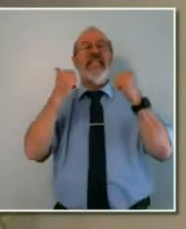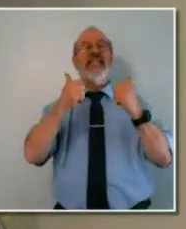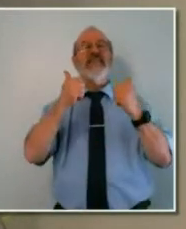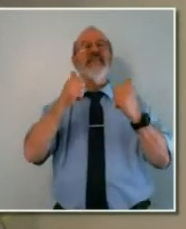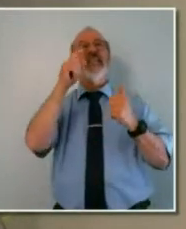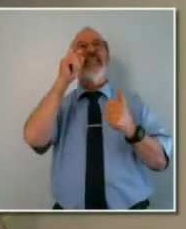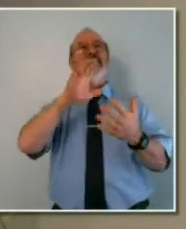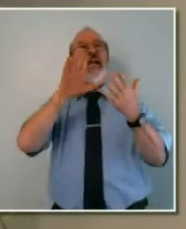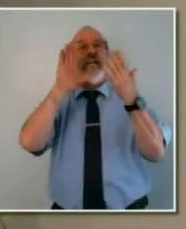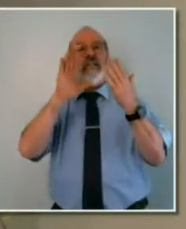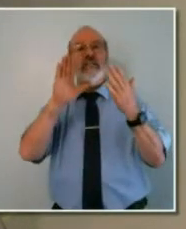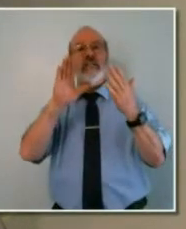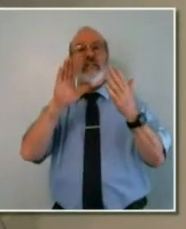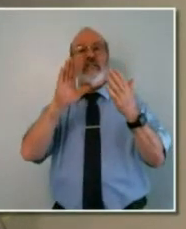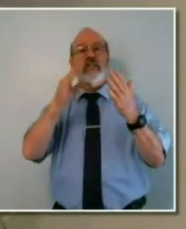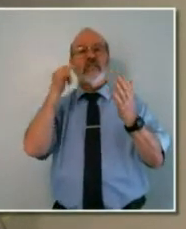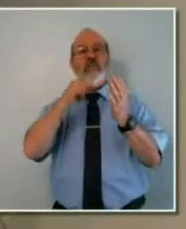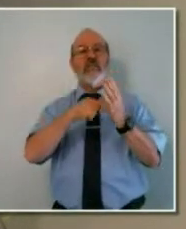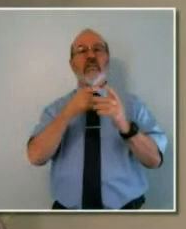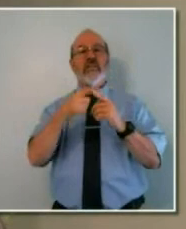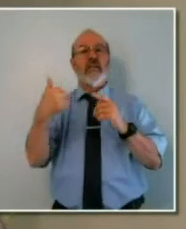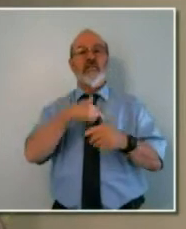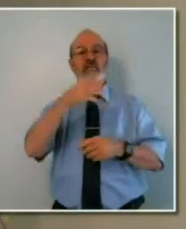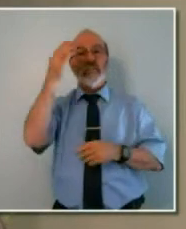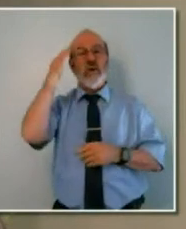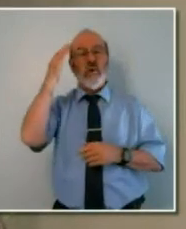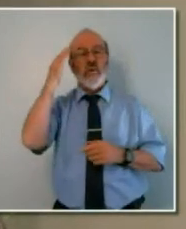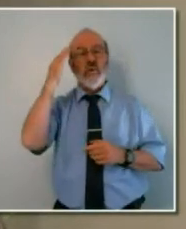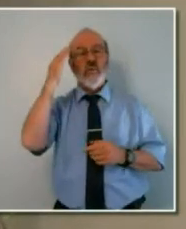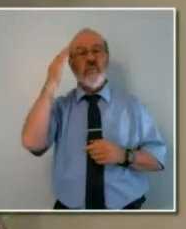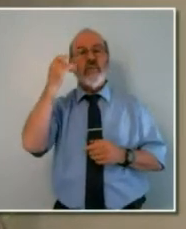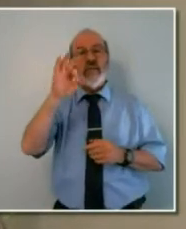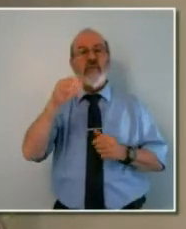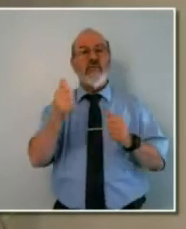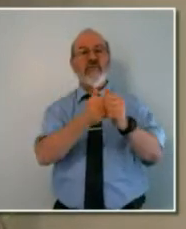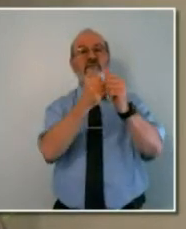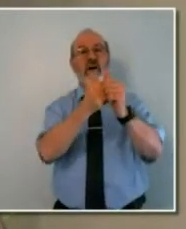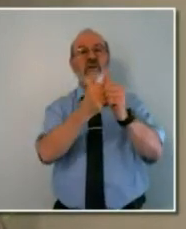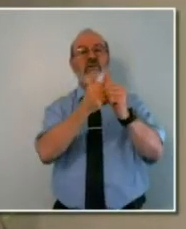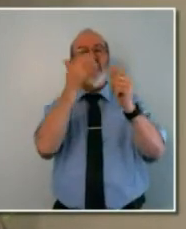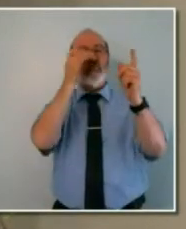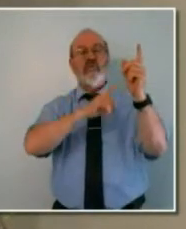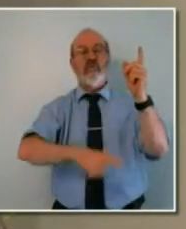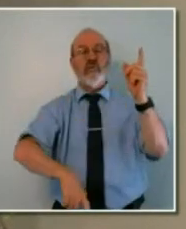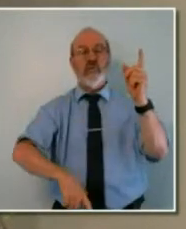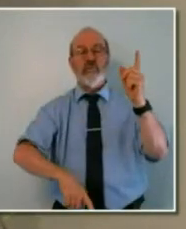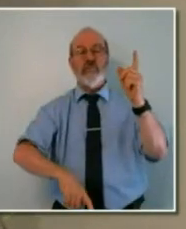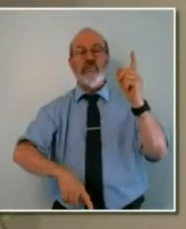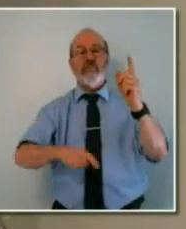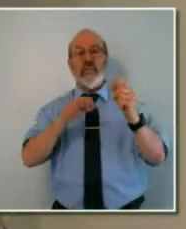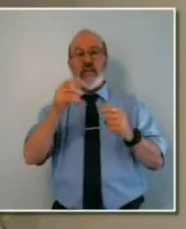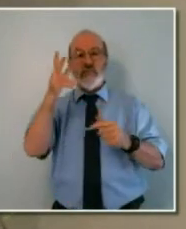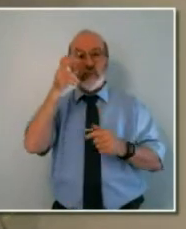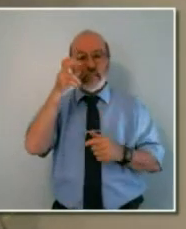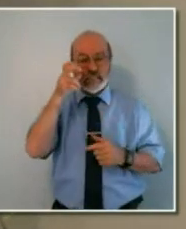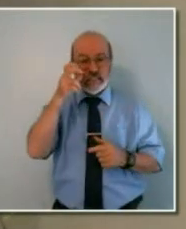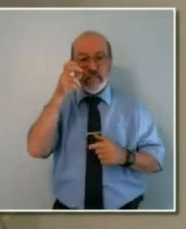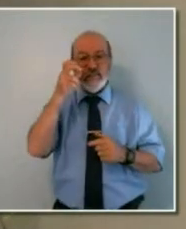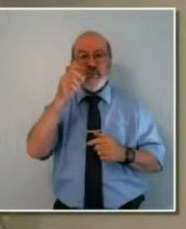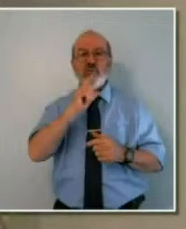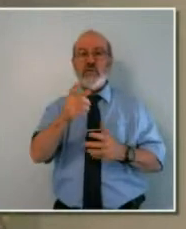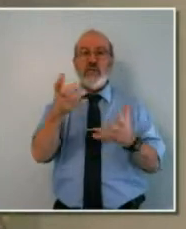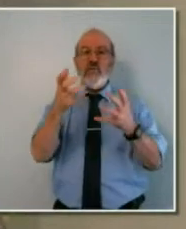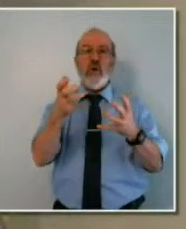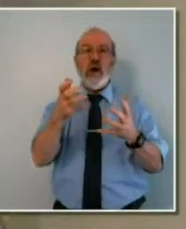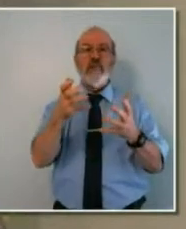be, notice, then shall we know, if we follow on to know the Lord. So if we're listening, and we really want him, and